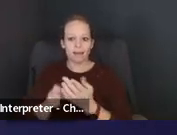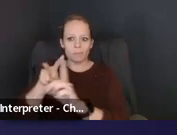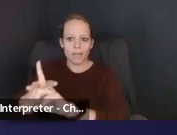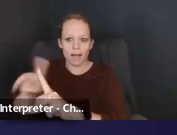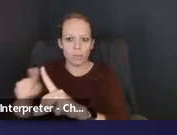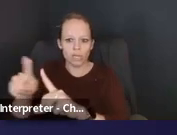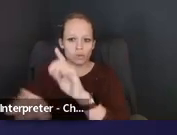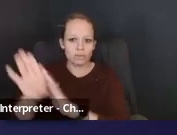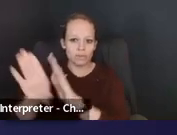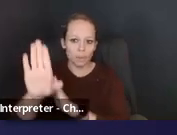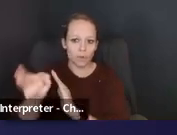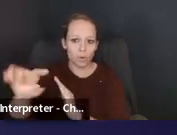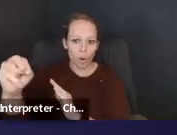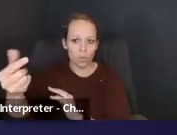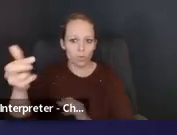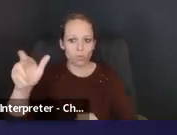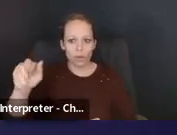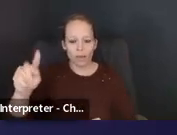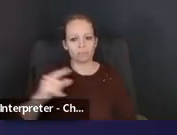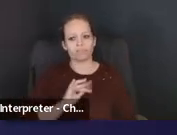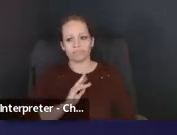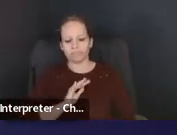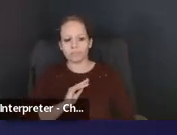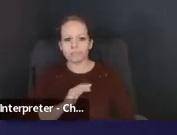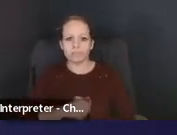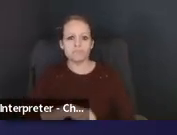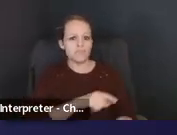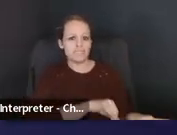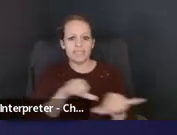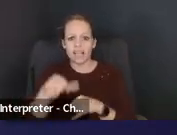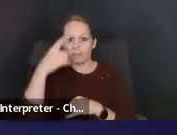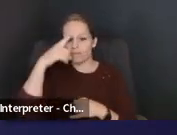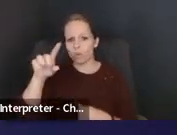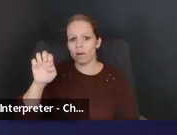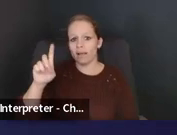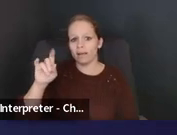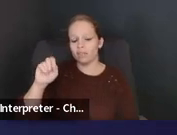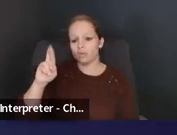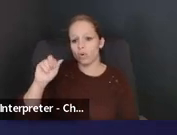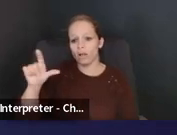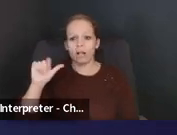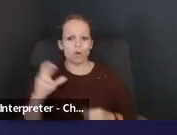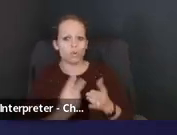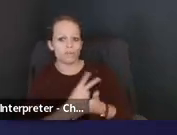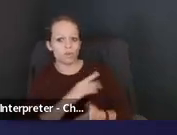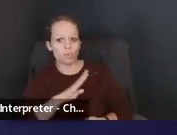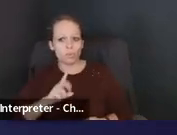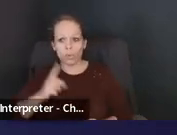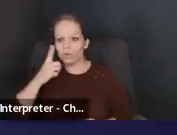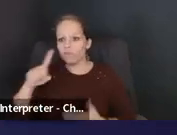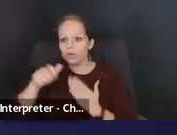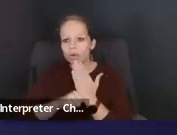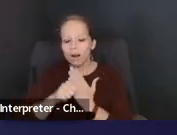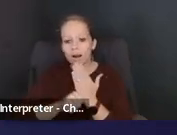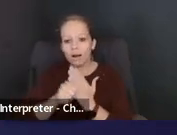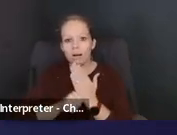I'd say the same in terms of getting on a editorial or review board for a journal. If you're reviewing other people's